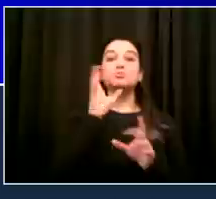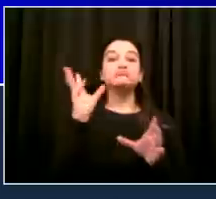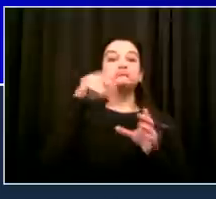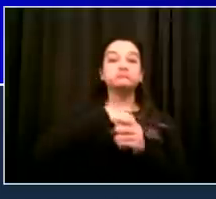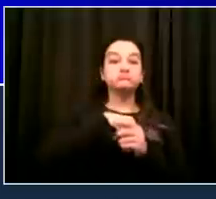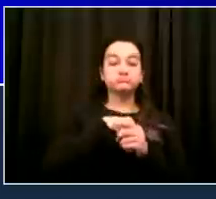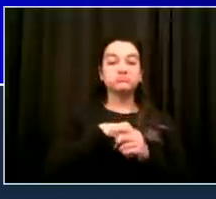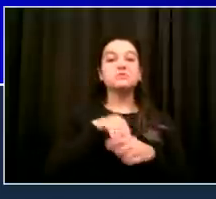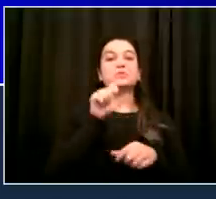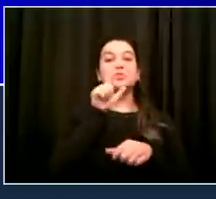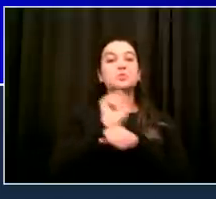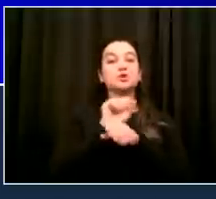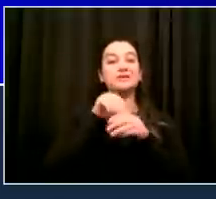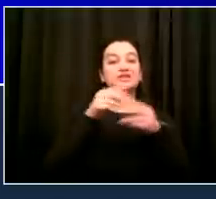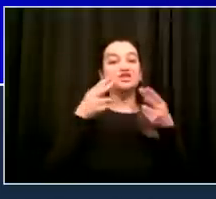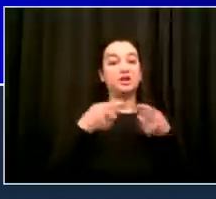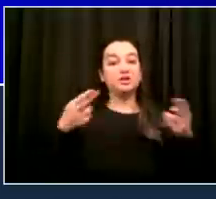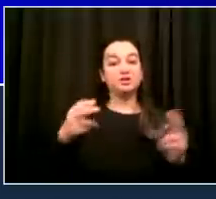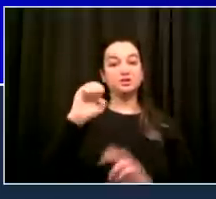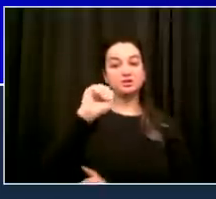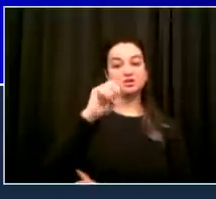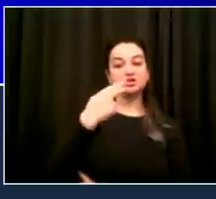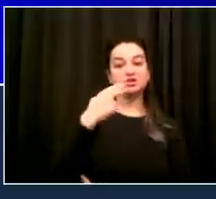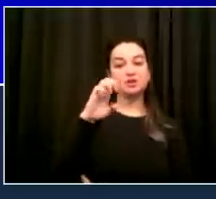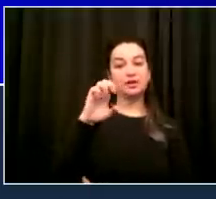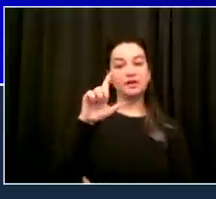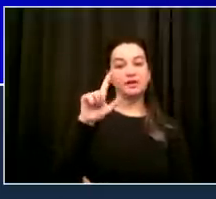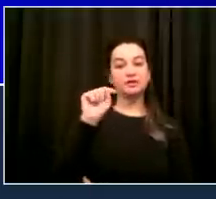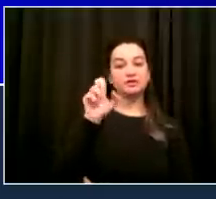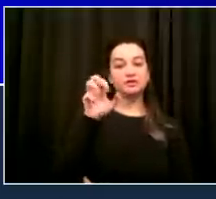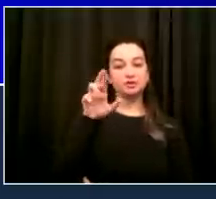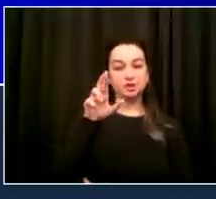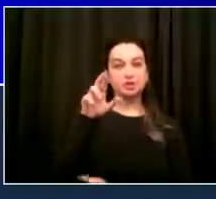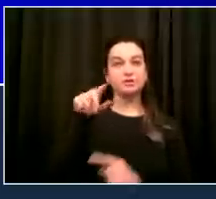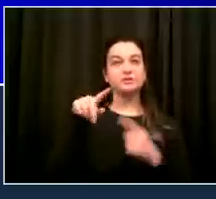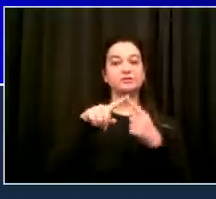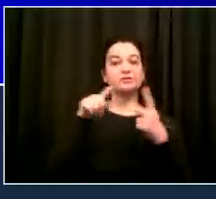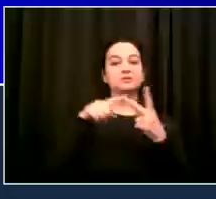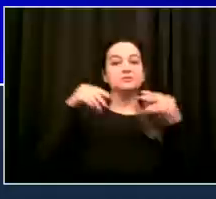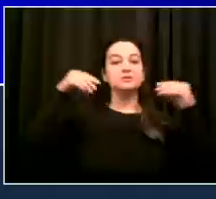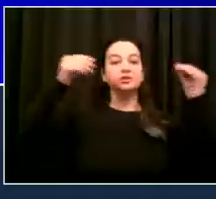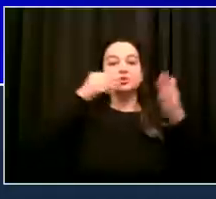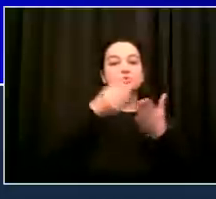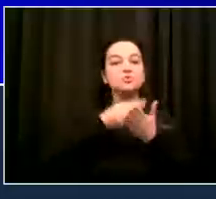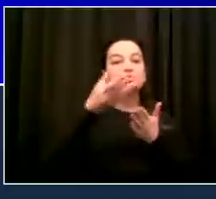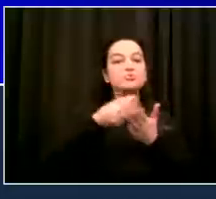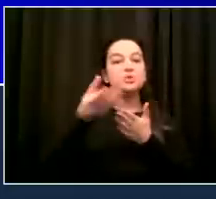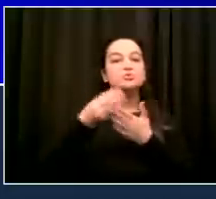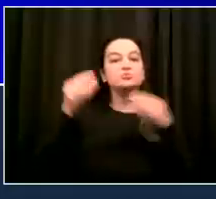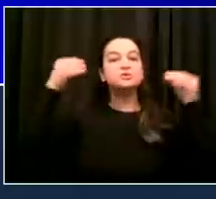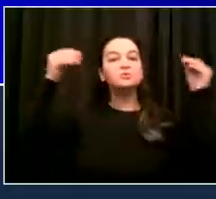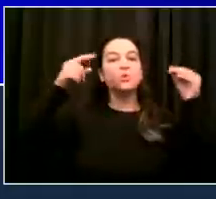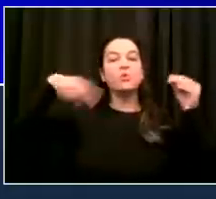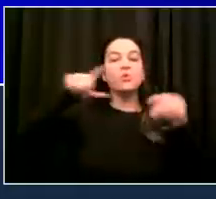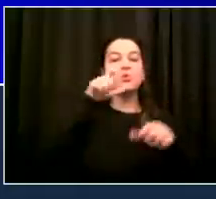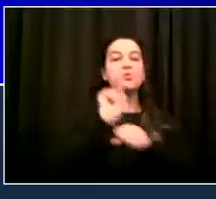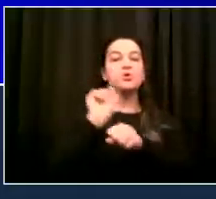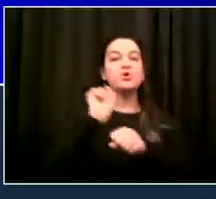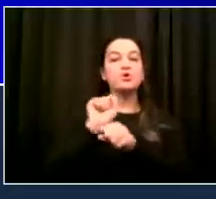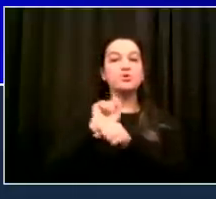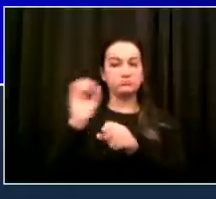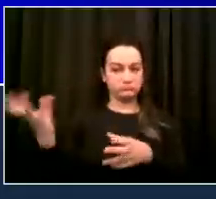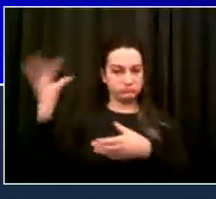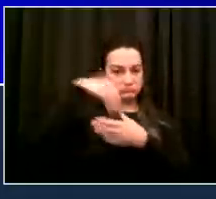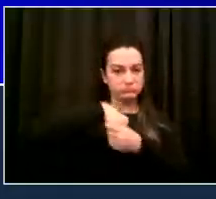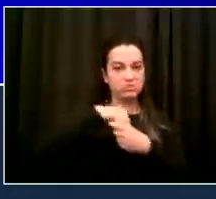live and work in shelters. That's very important. We want to get right to work on those folks. But it also includes